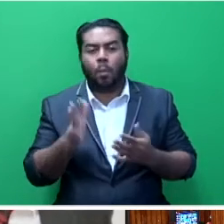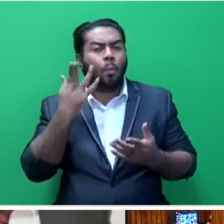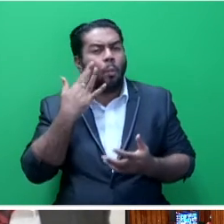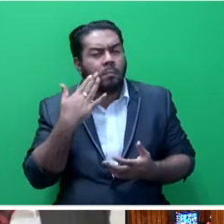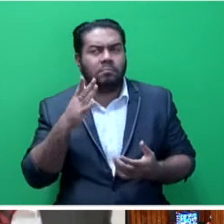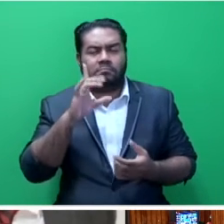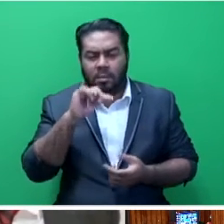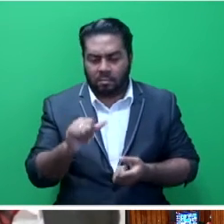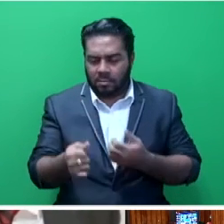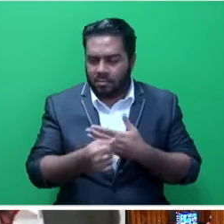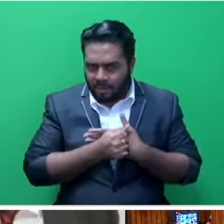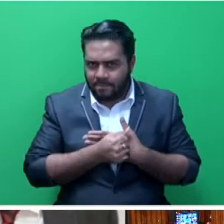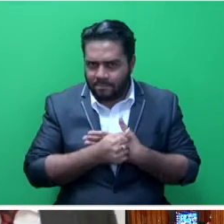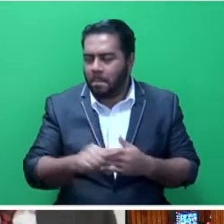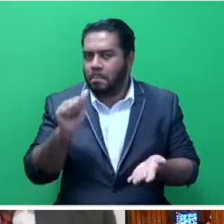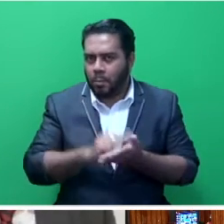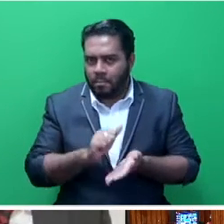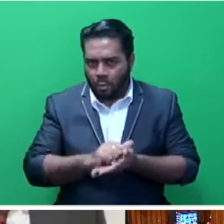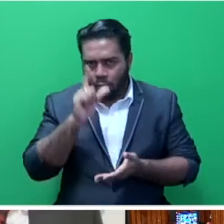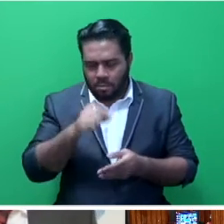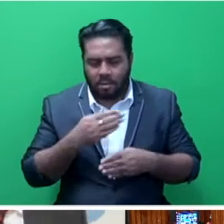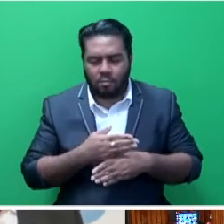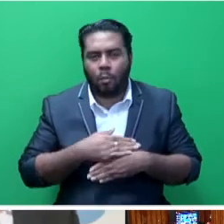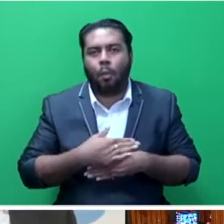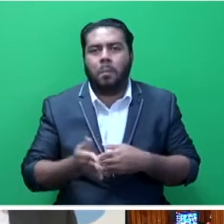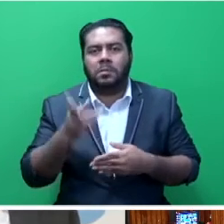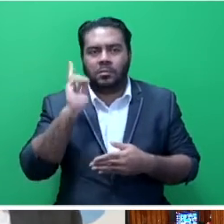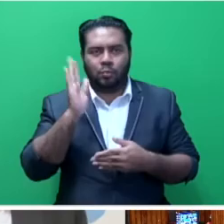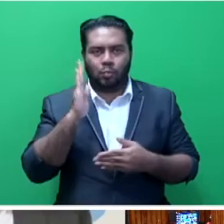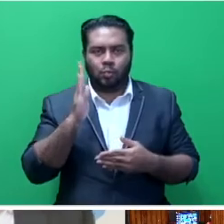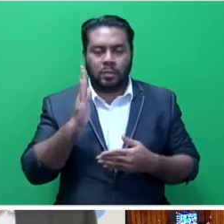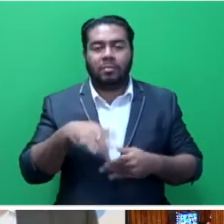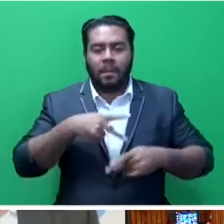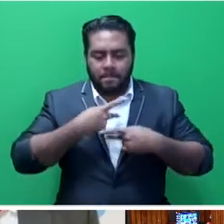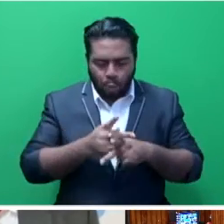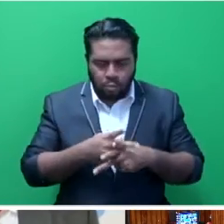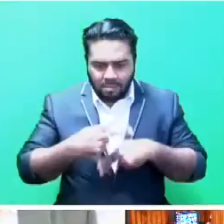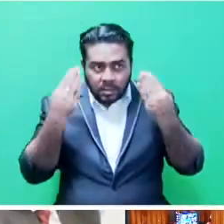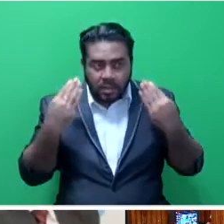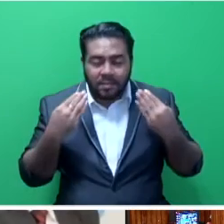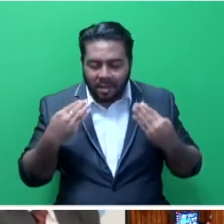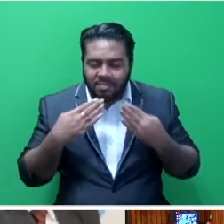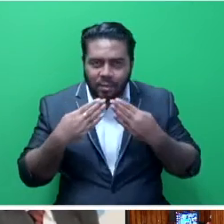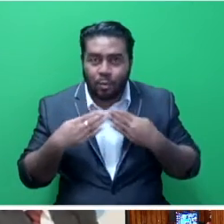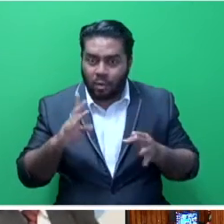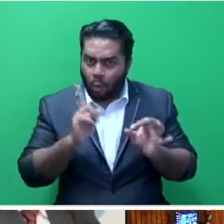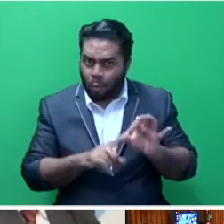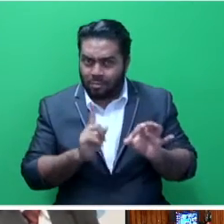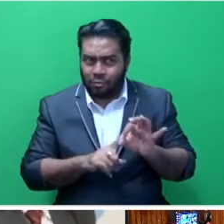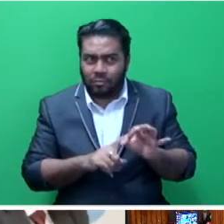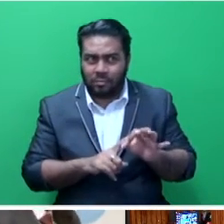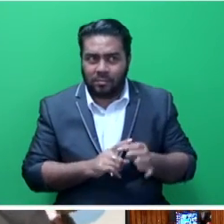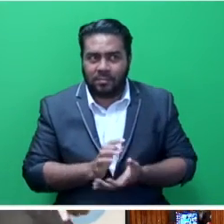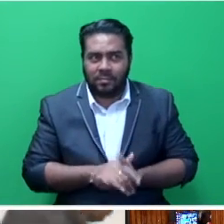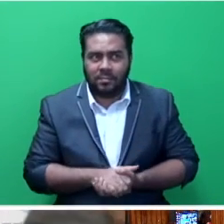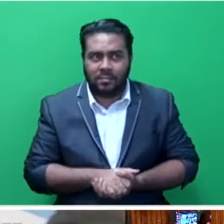exactly this school reopening and also the processes that need to be done will be done. The question is